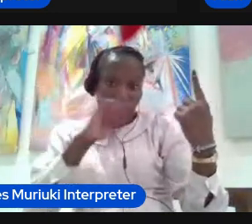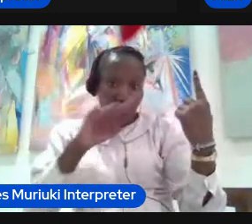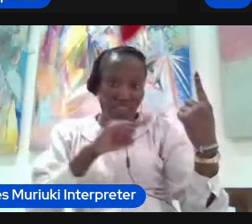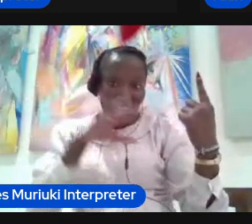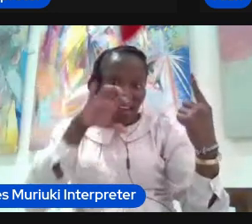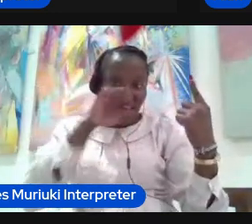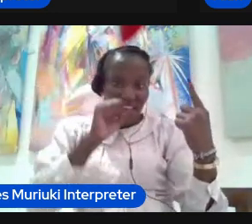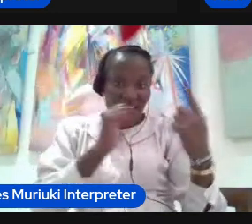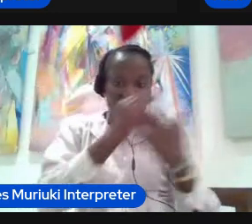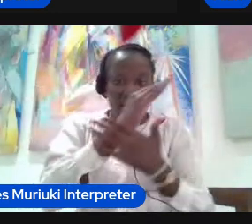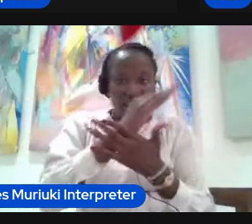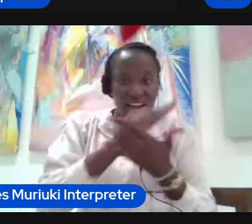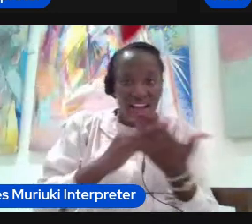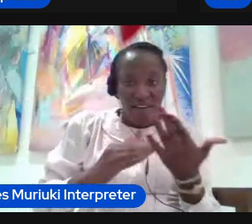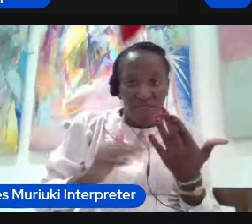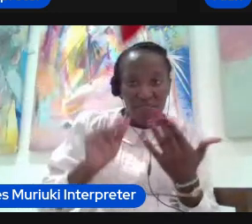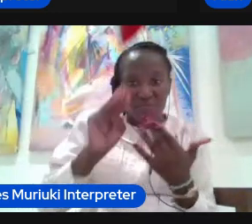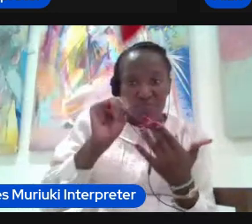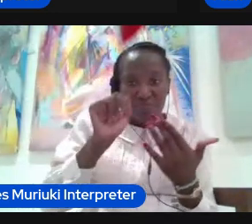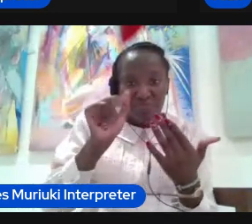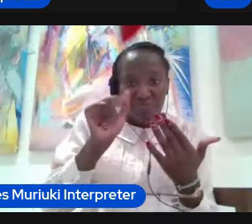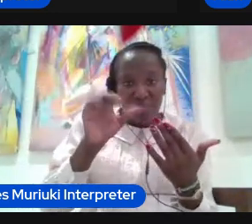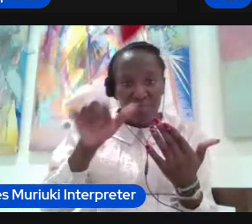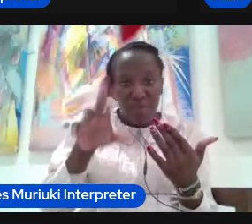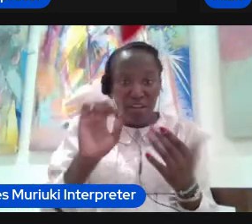half manicure off. So